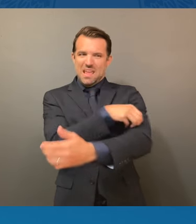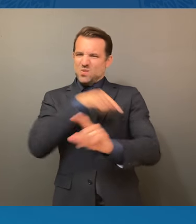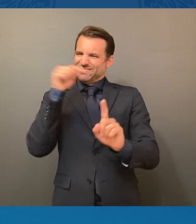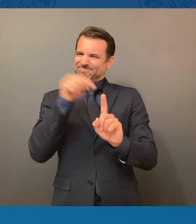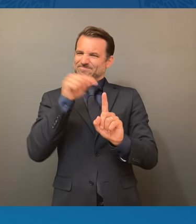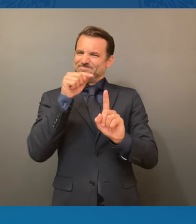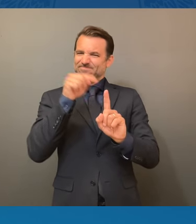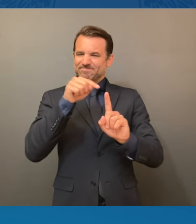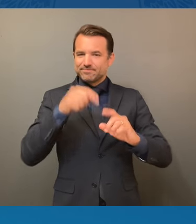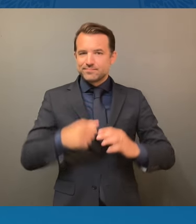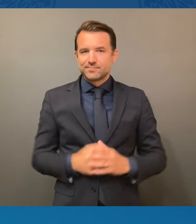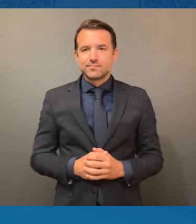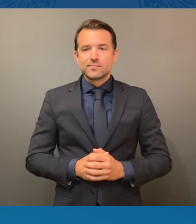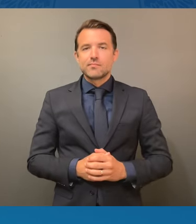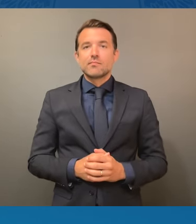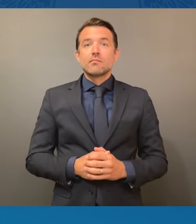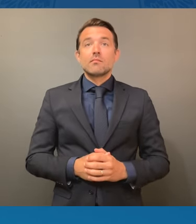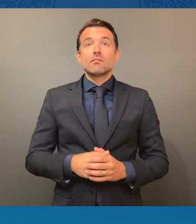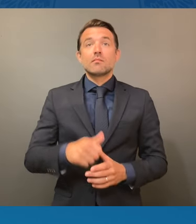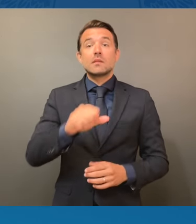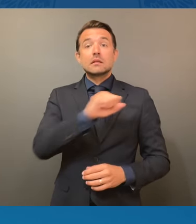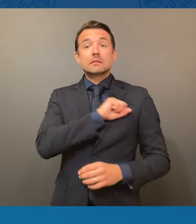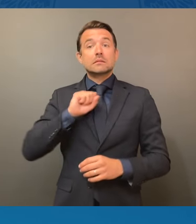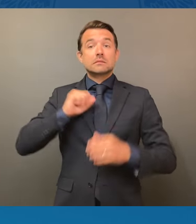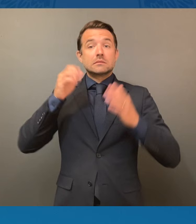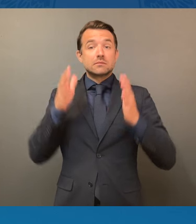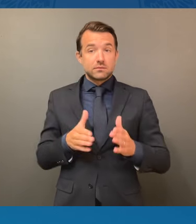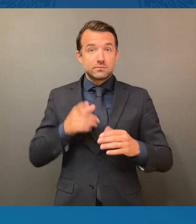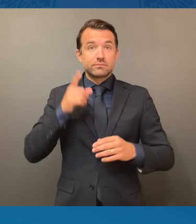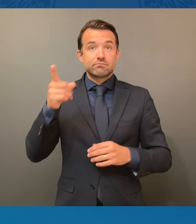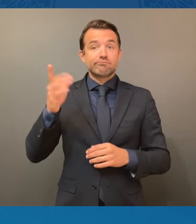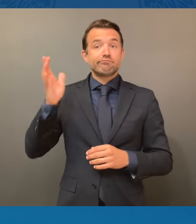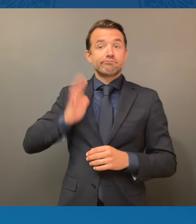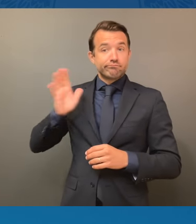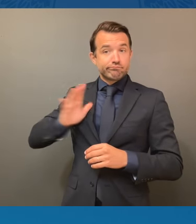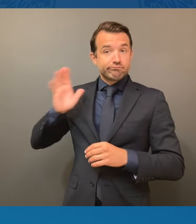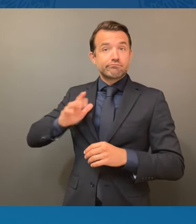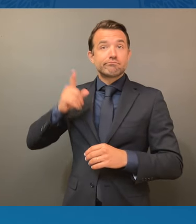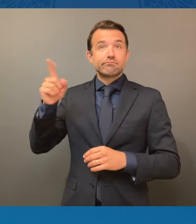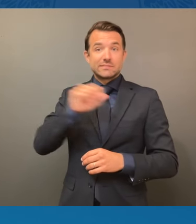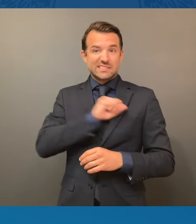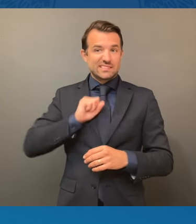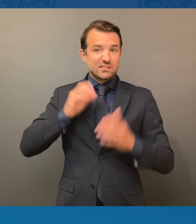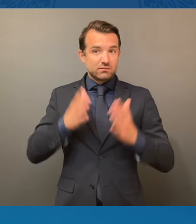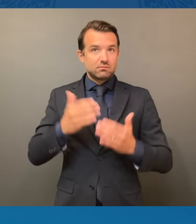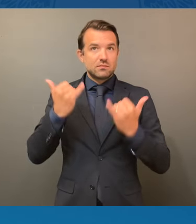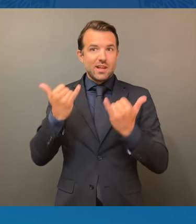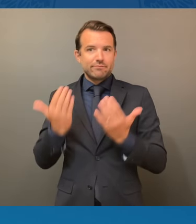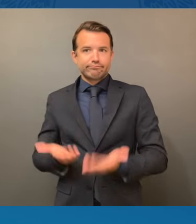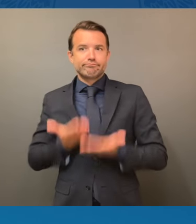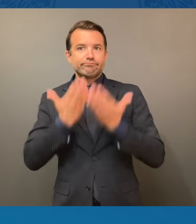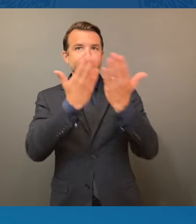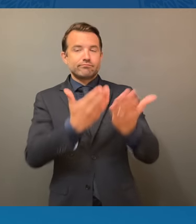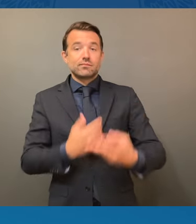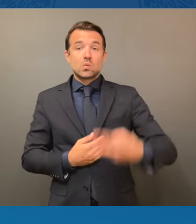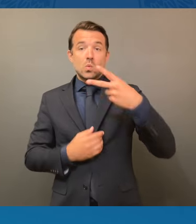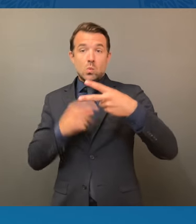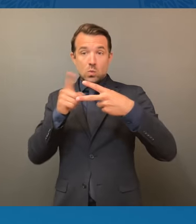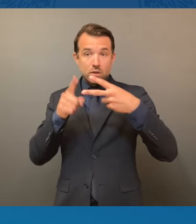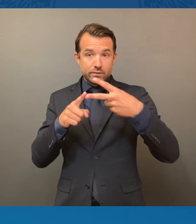As a senator, Vice President Harris introduced not one, but two substantial pieces of legislation aimed